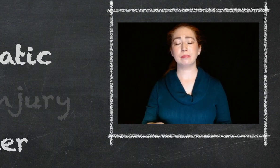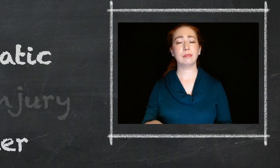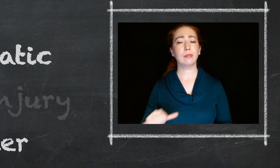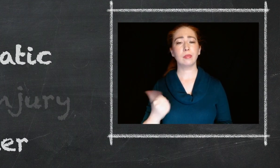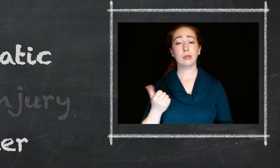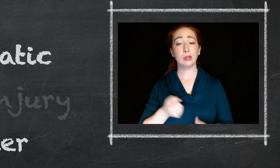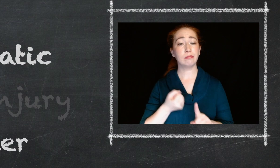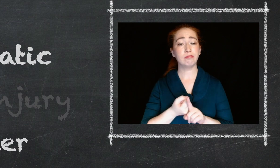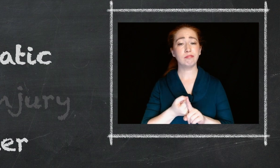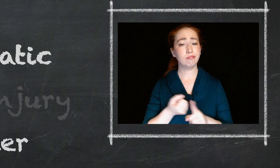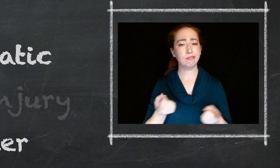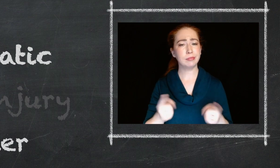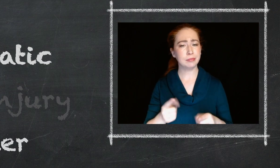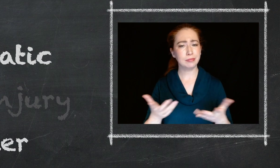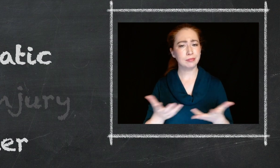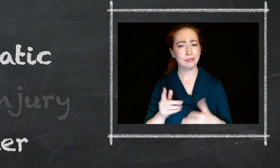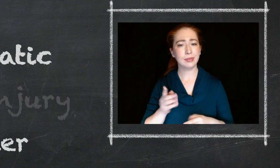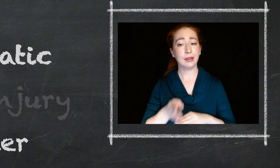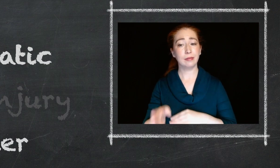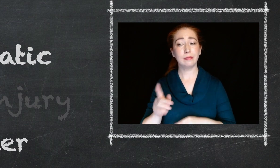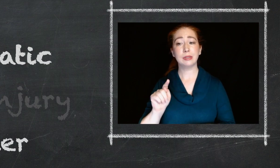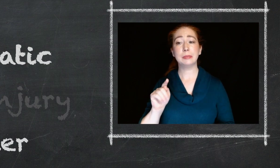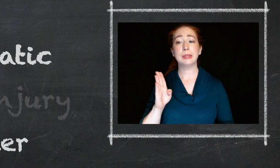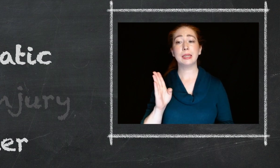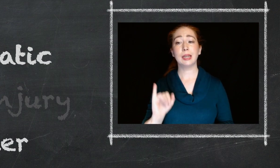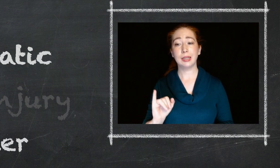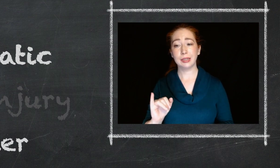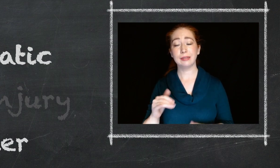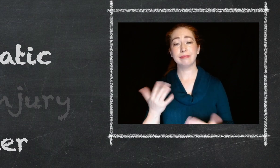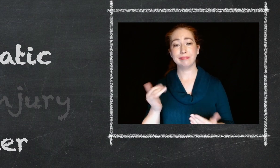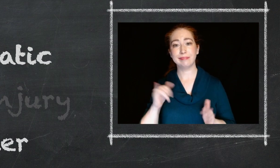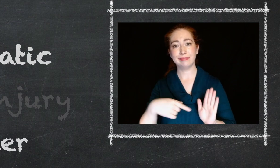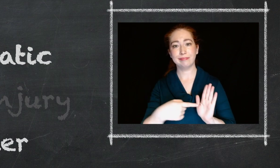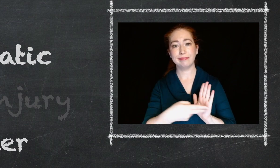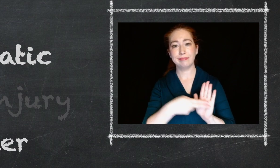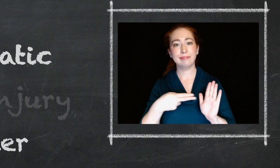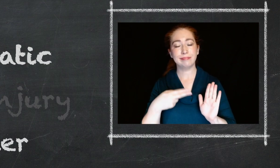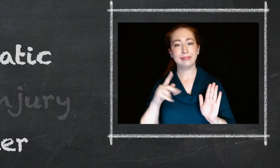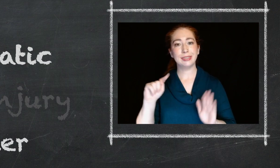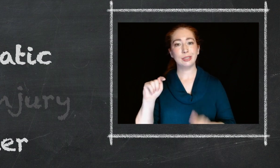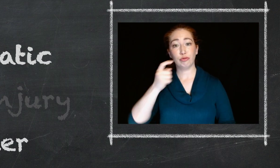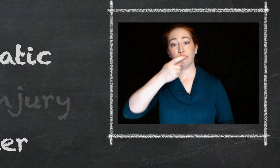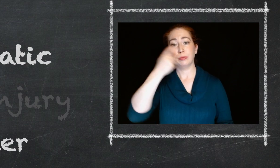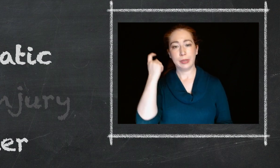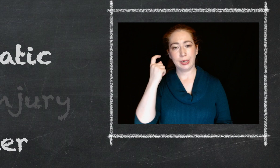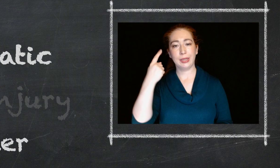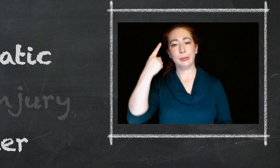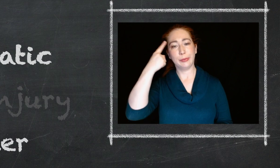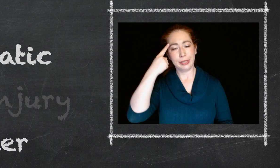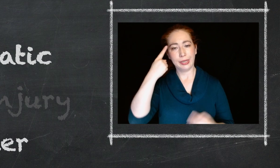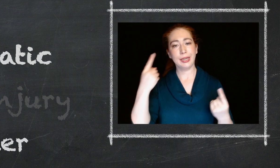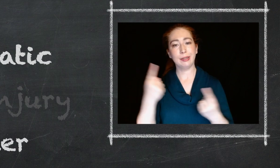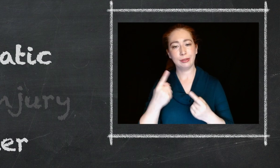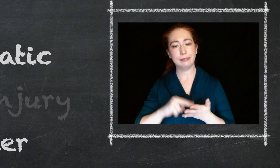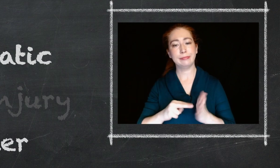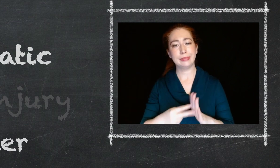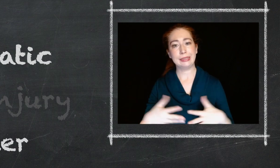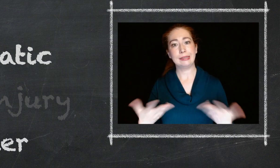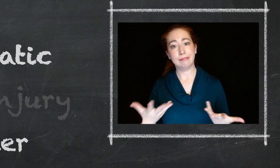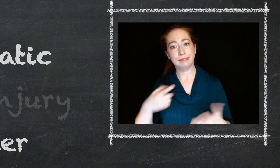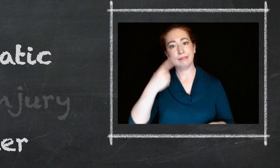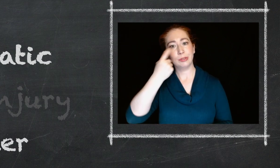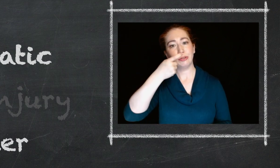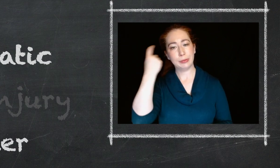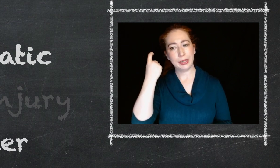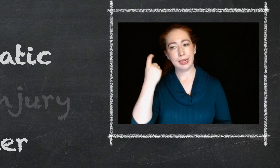well, traumatic. It may involve a brush with death or a violent situation, and this can lead to post-traumatic